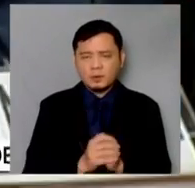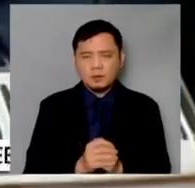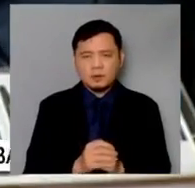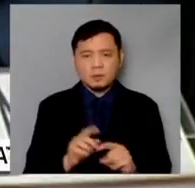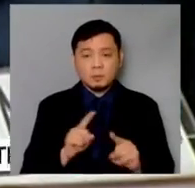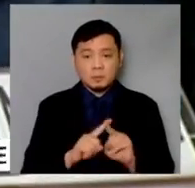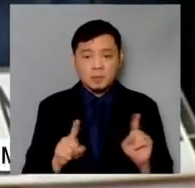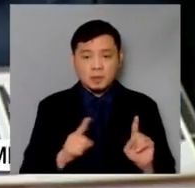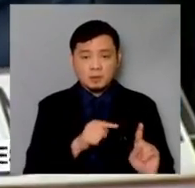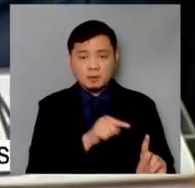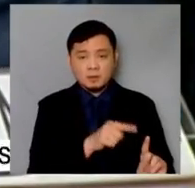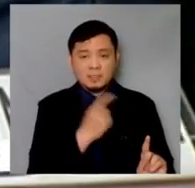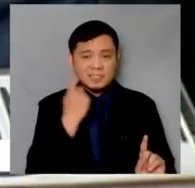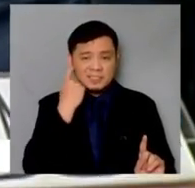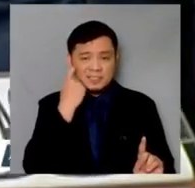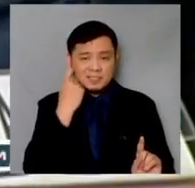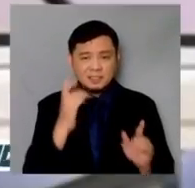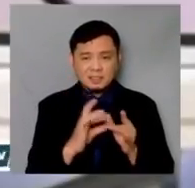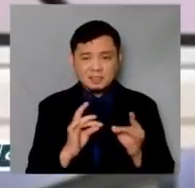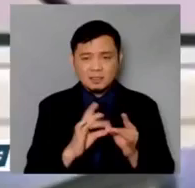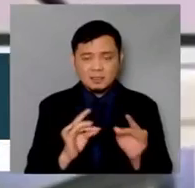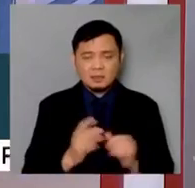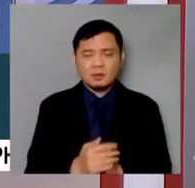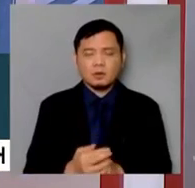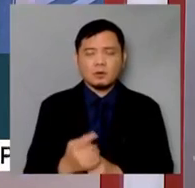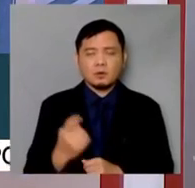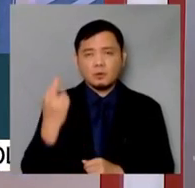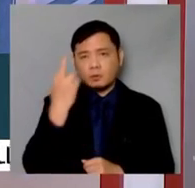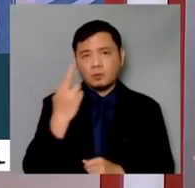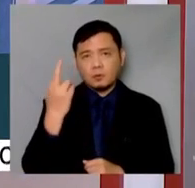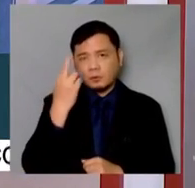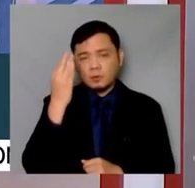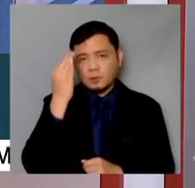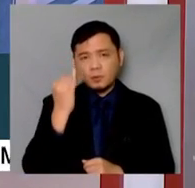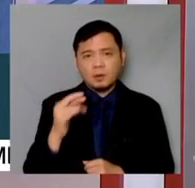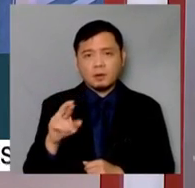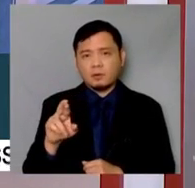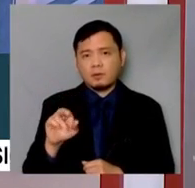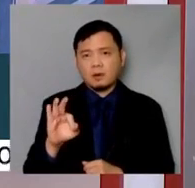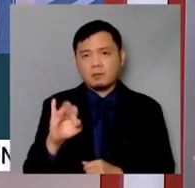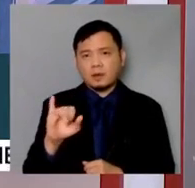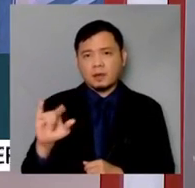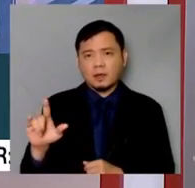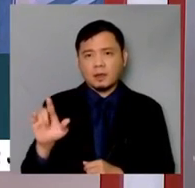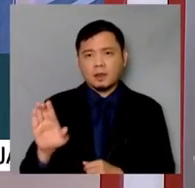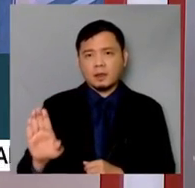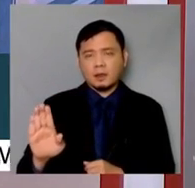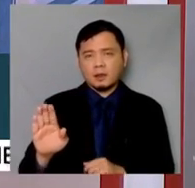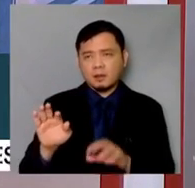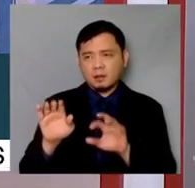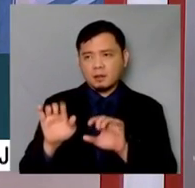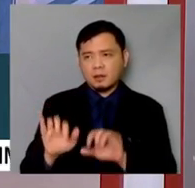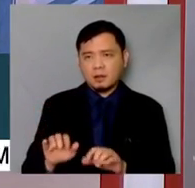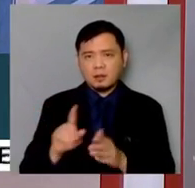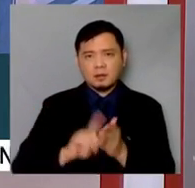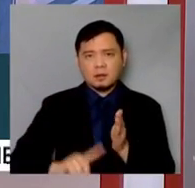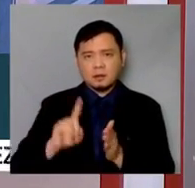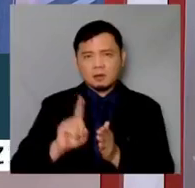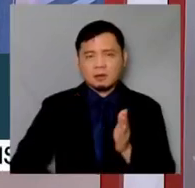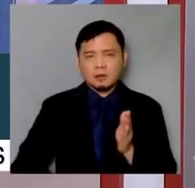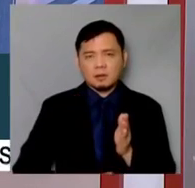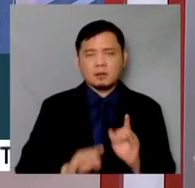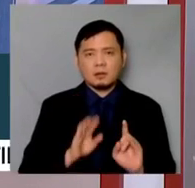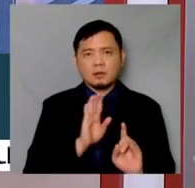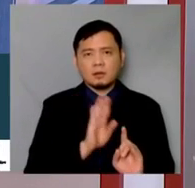saying that the reason that Rafael Ragos had actually recounted that his claims